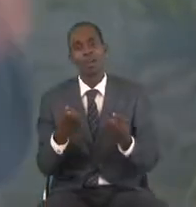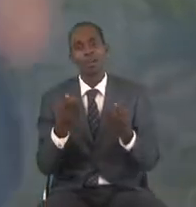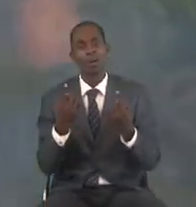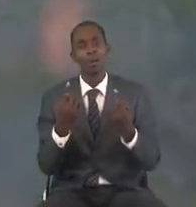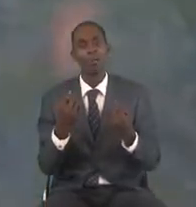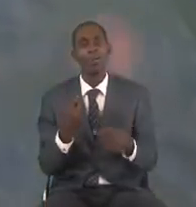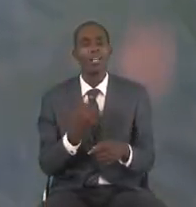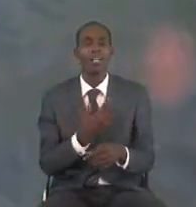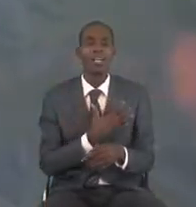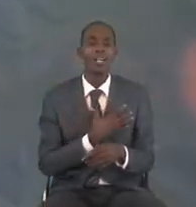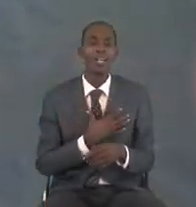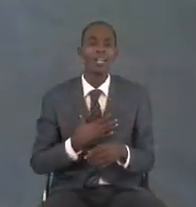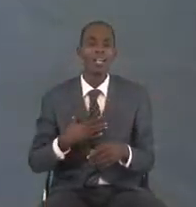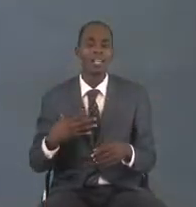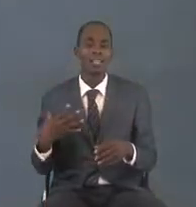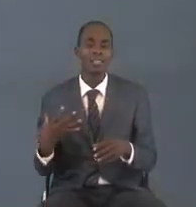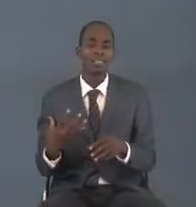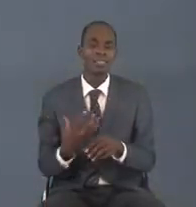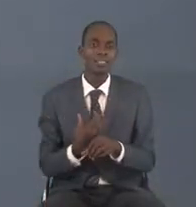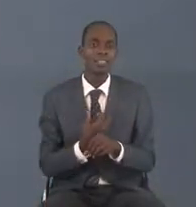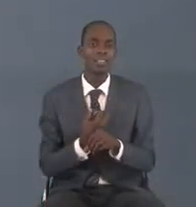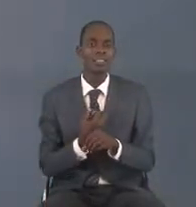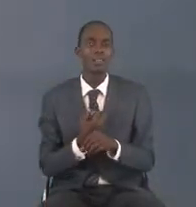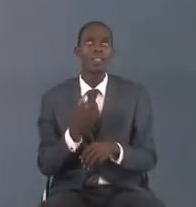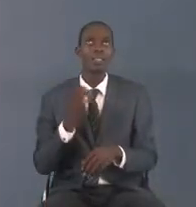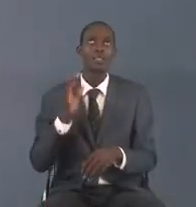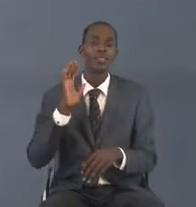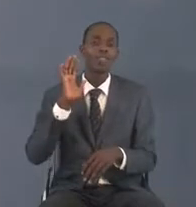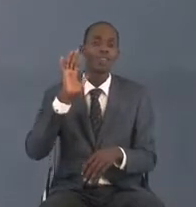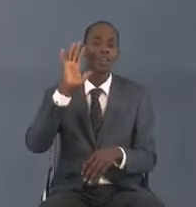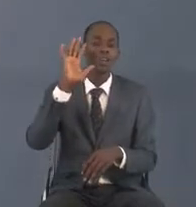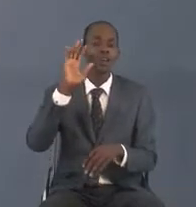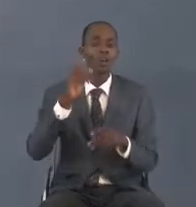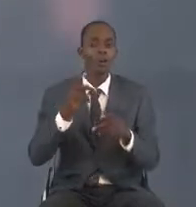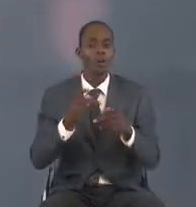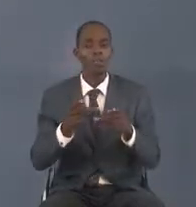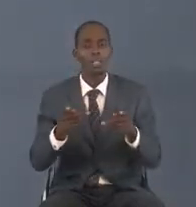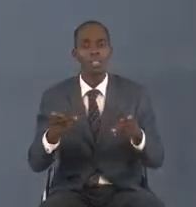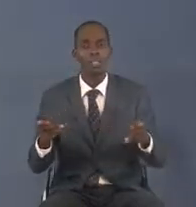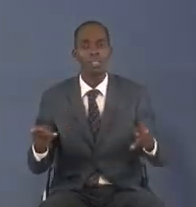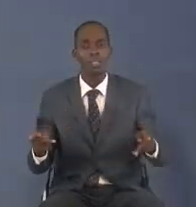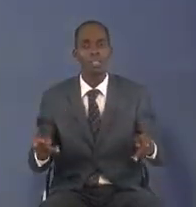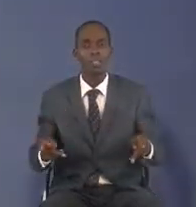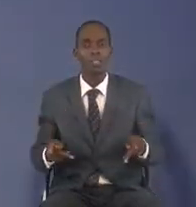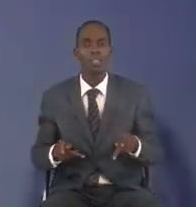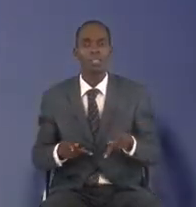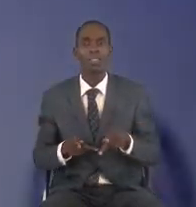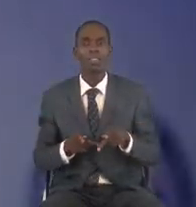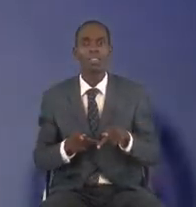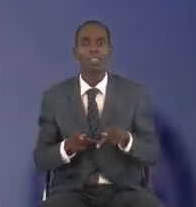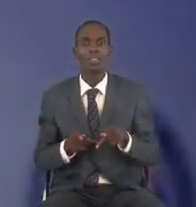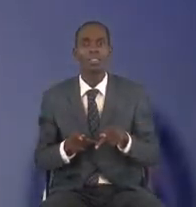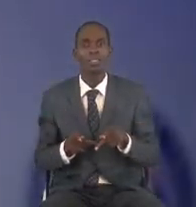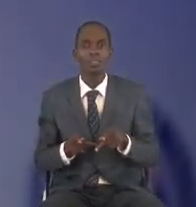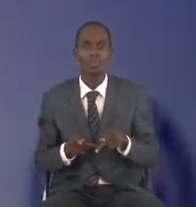come and take your place